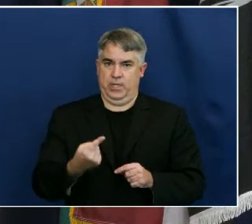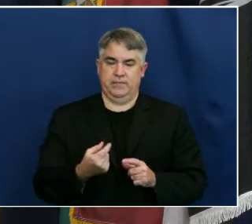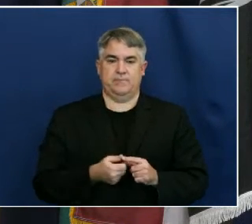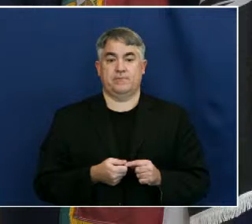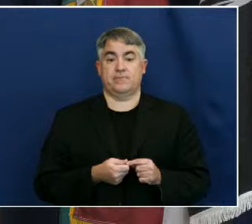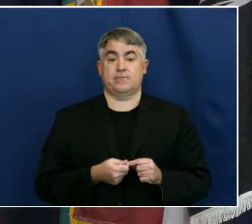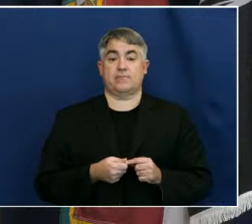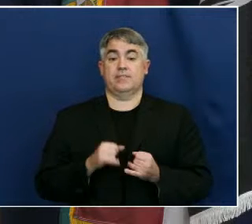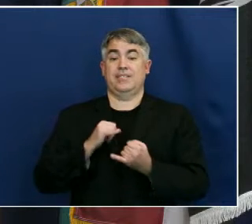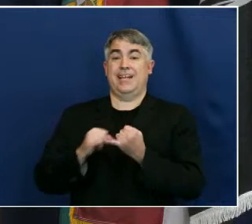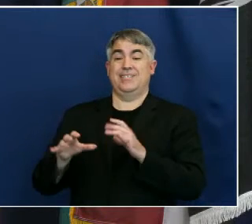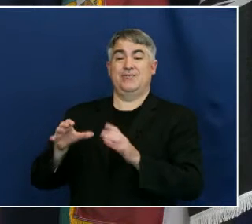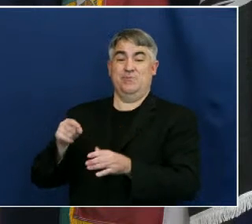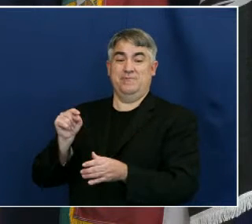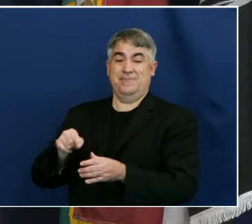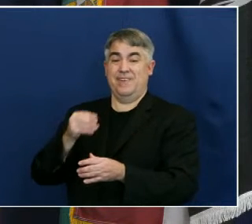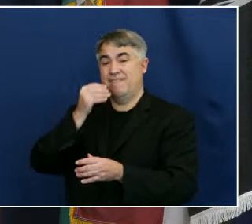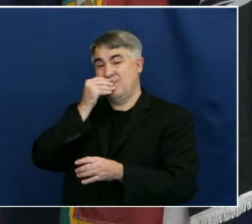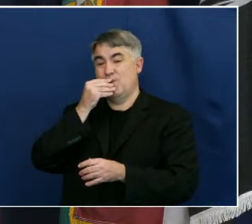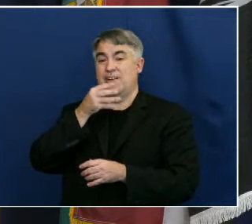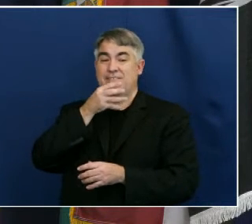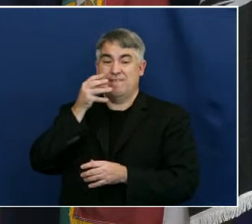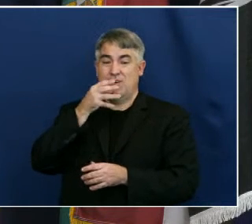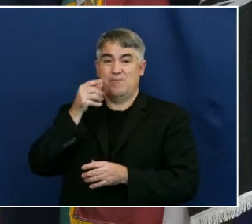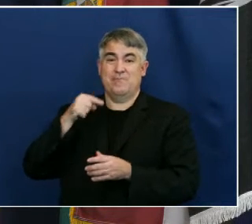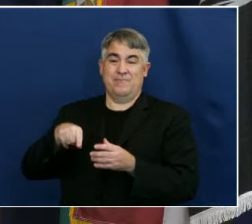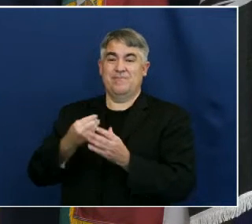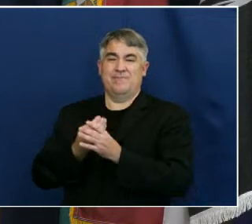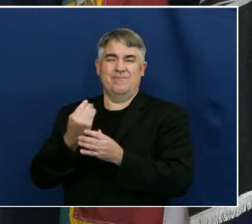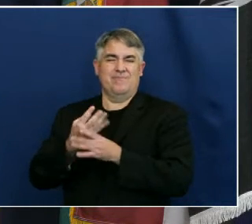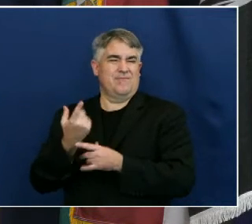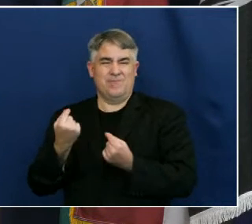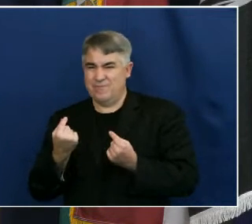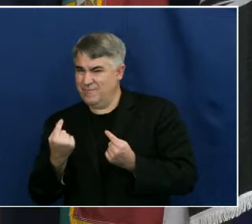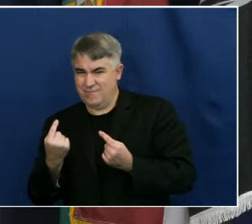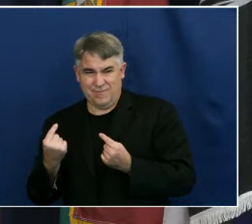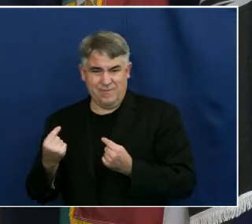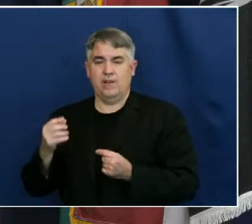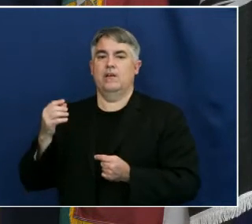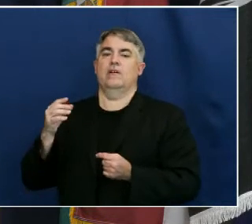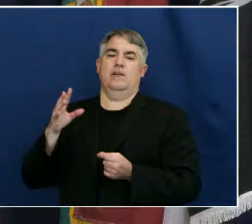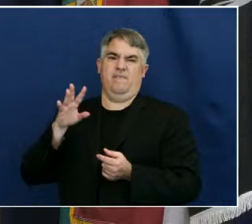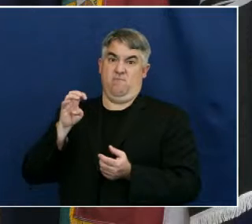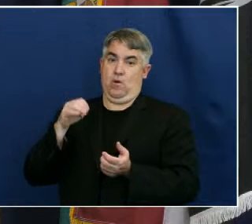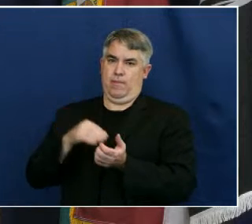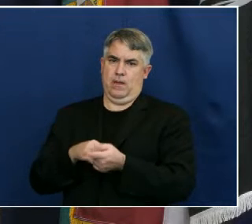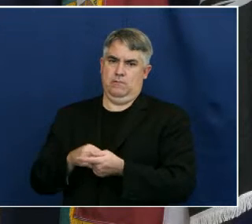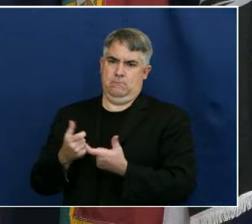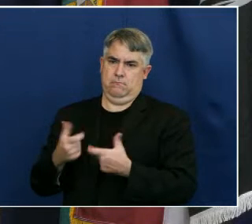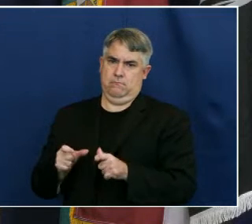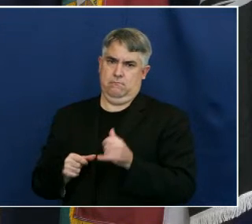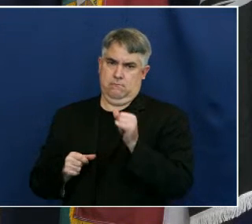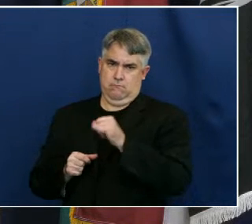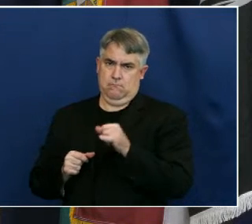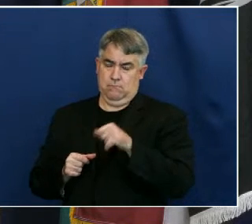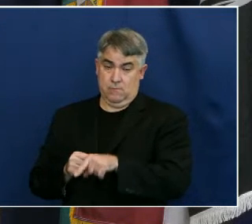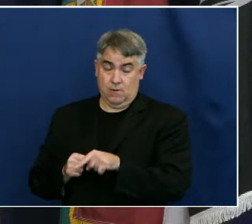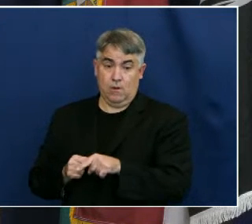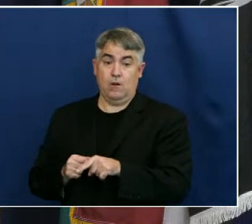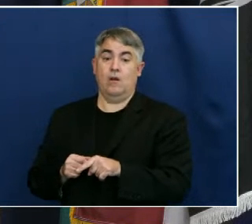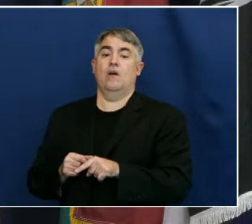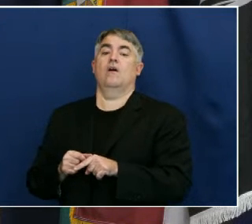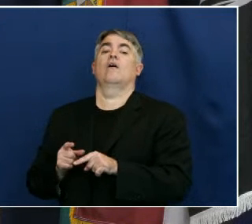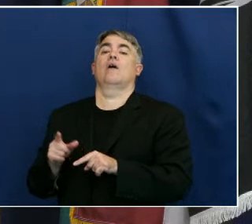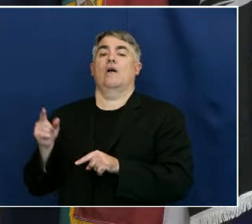food and agriculture includes almost 400,000 folks. Those folks can all go to the county website and do that. We will